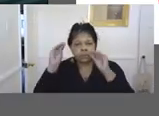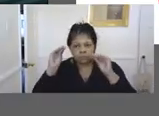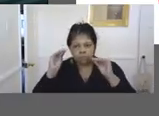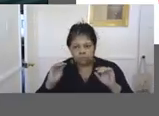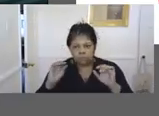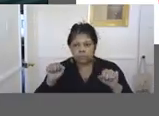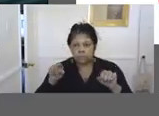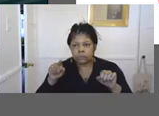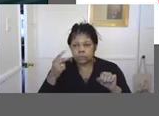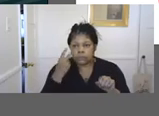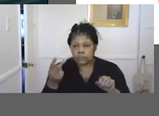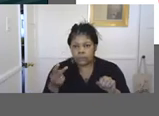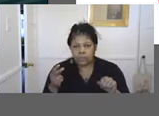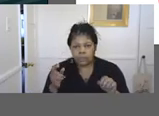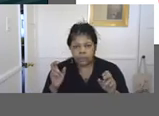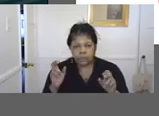Okie doke.